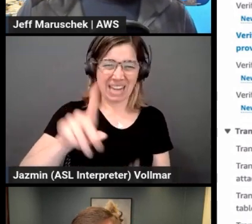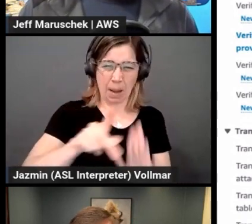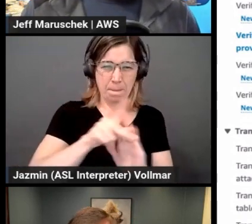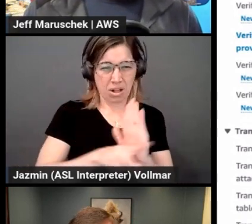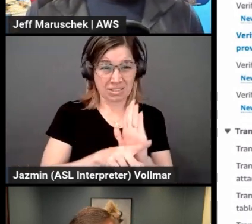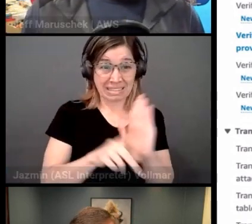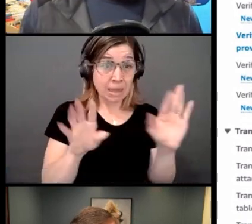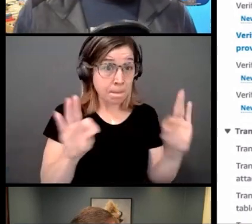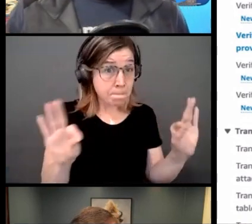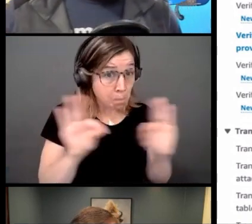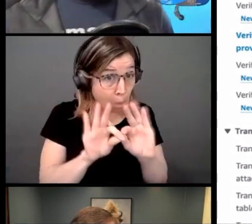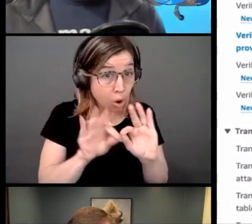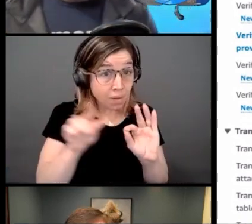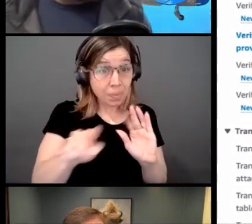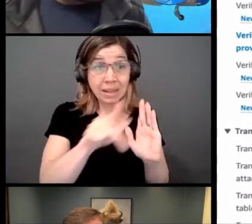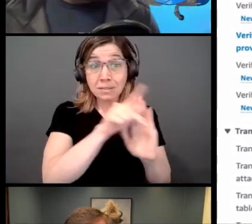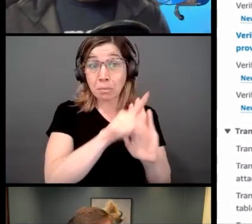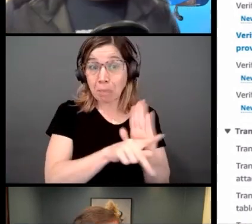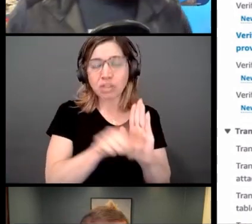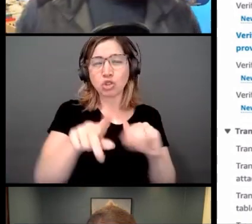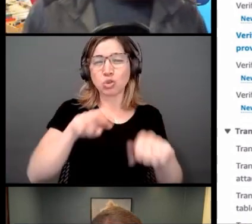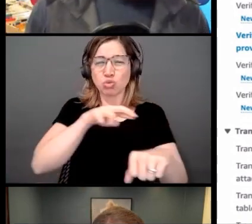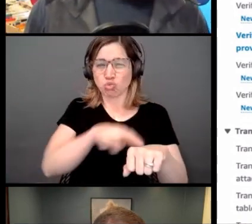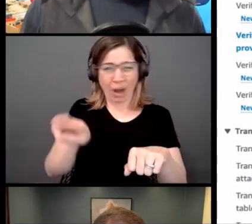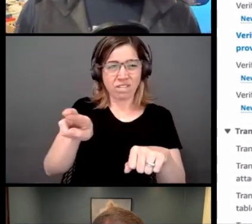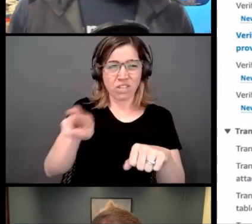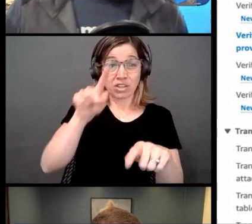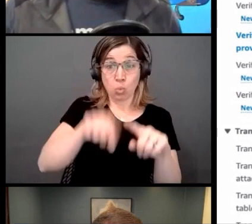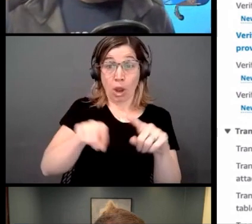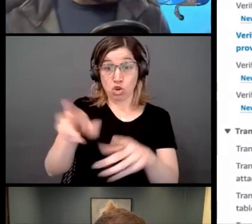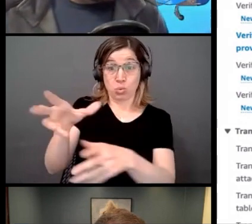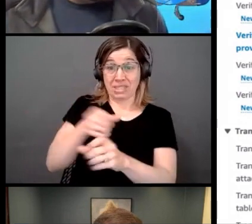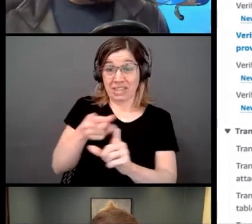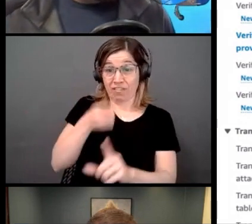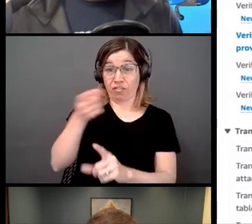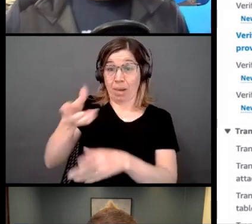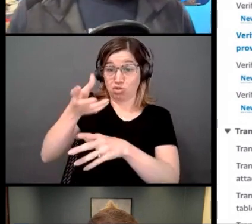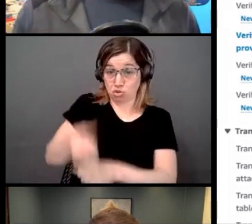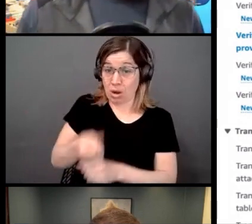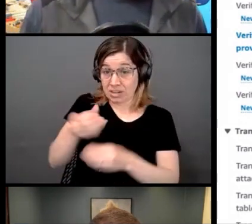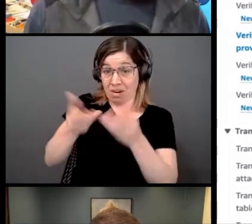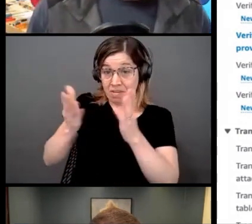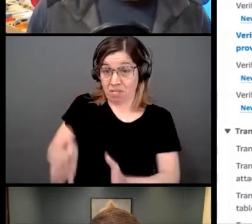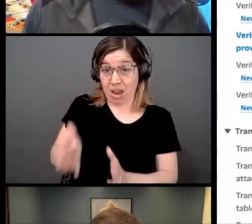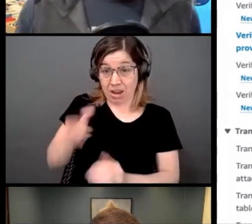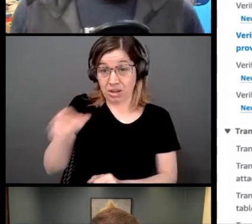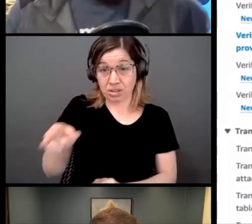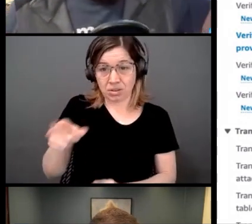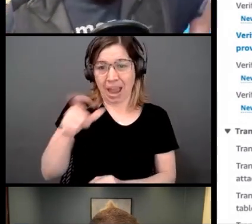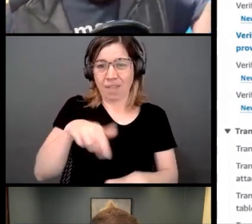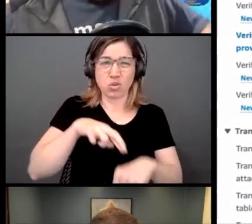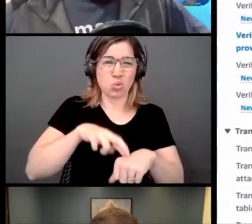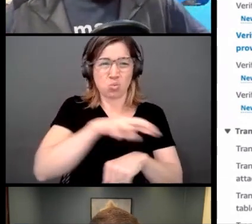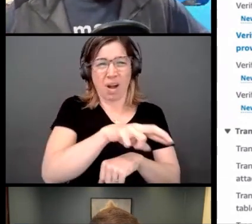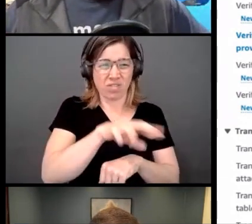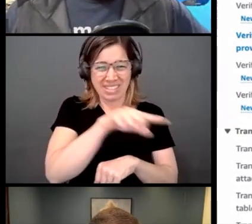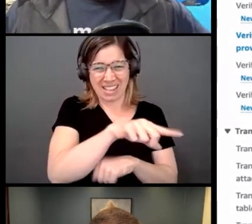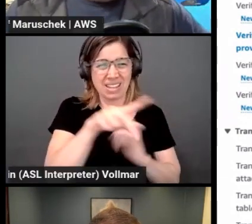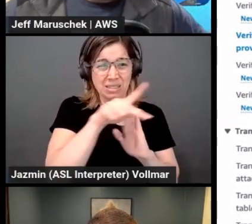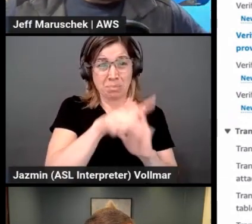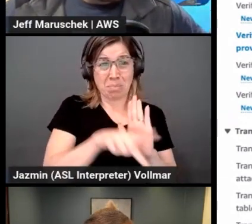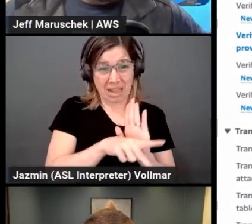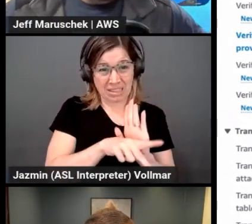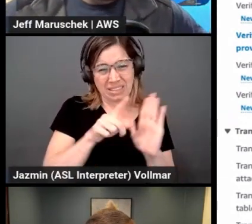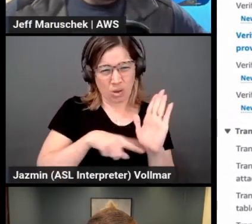you want to reference stuff that you receive from that trust provider, you have to reference this policy name in the policy that you